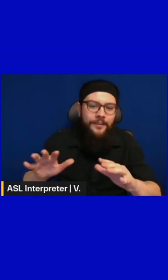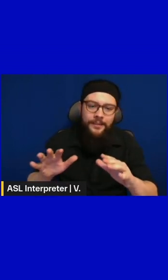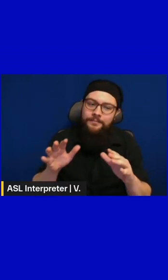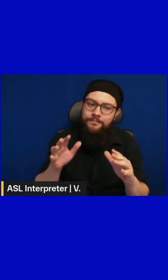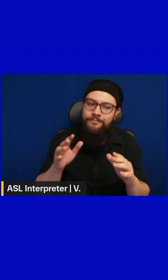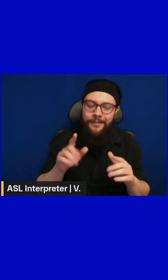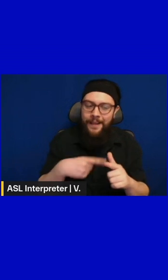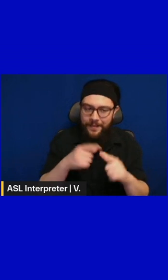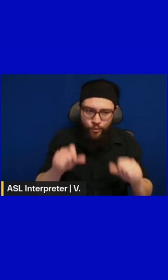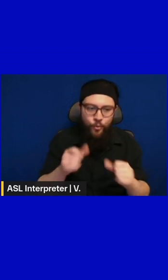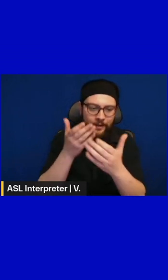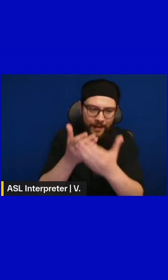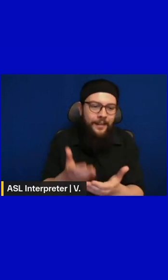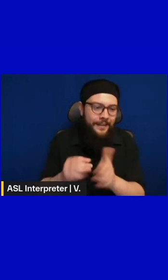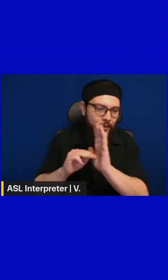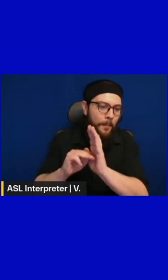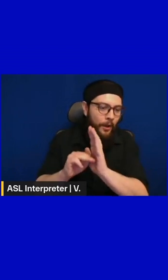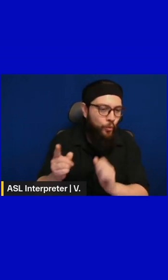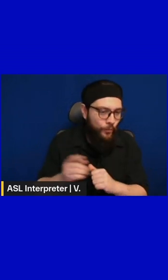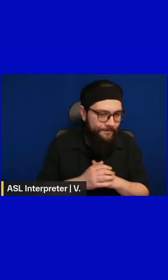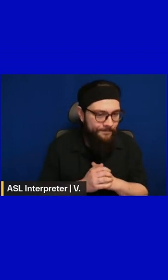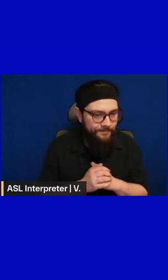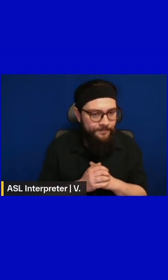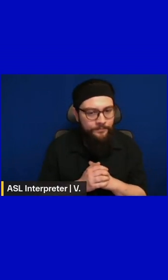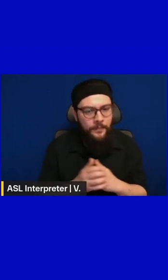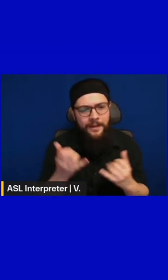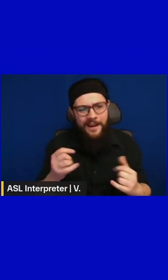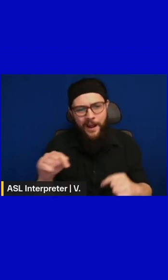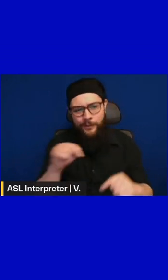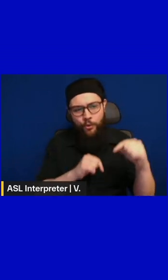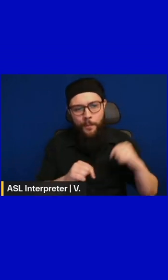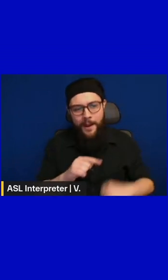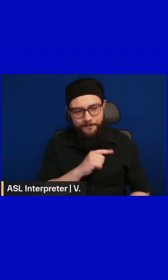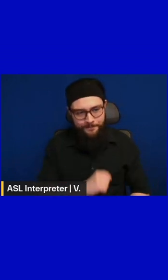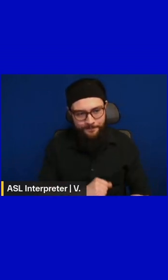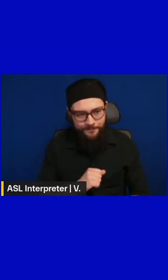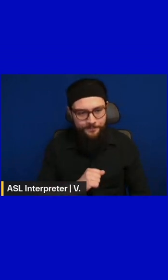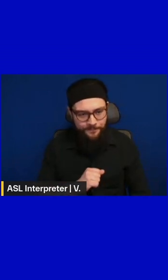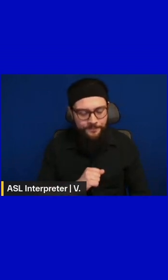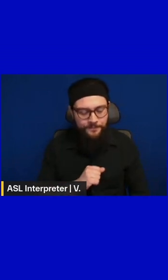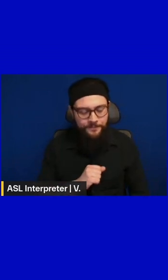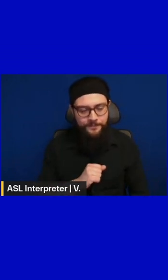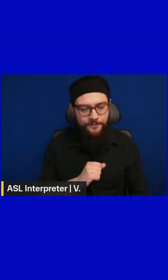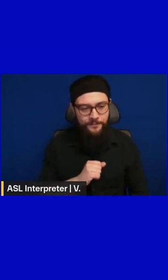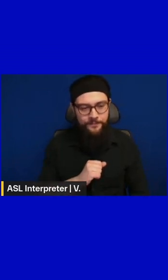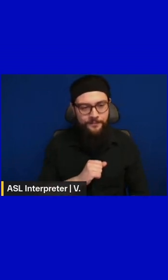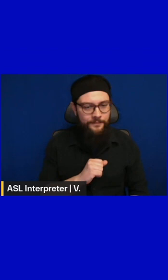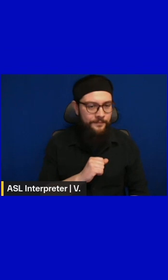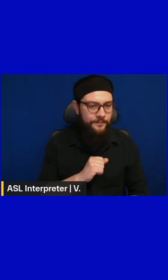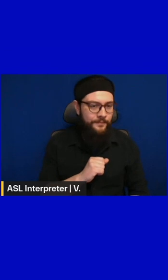a module. So let's go back into here.